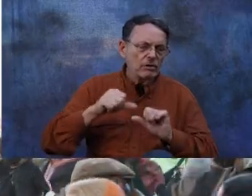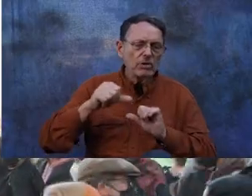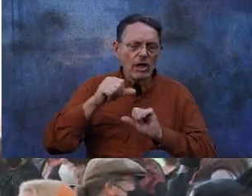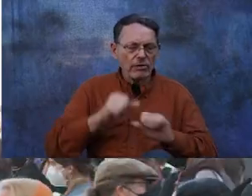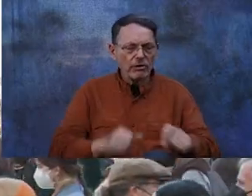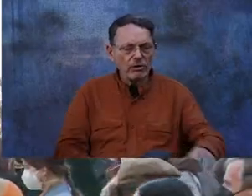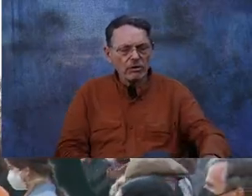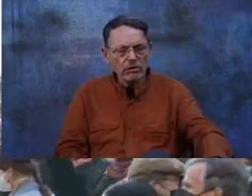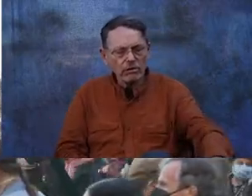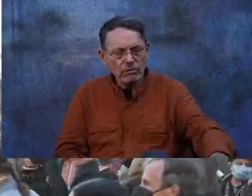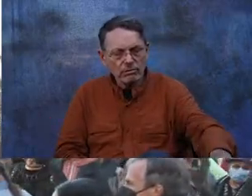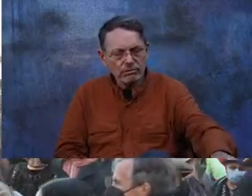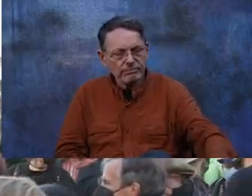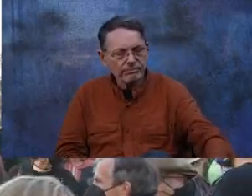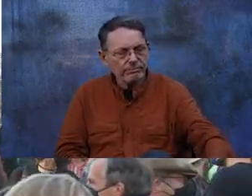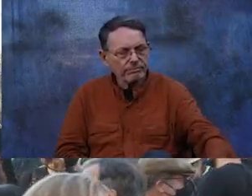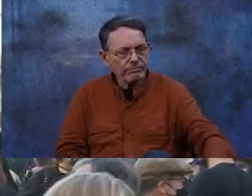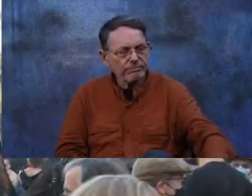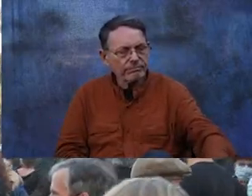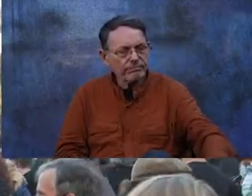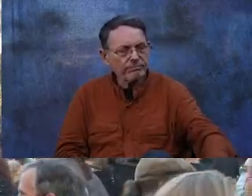each other.